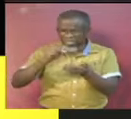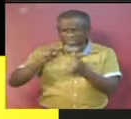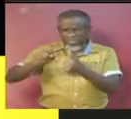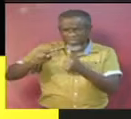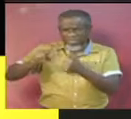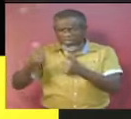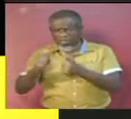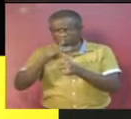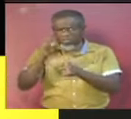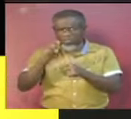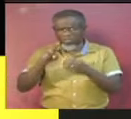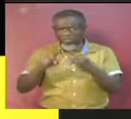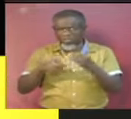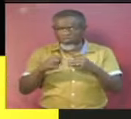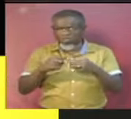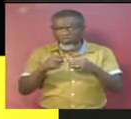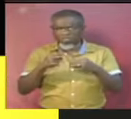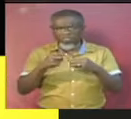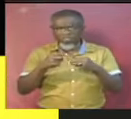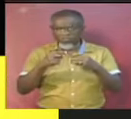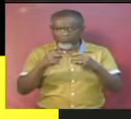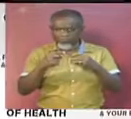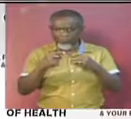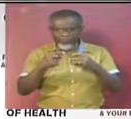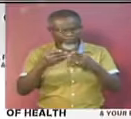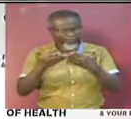give us an idea of excess deaths?